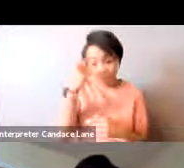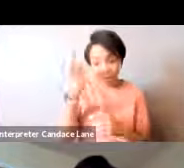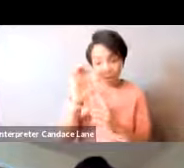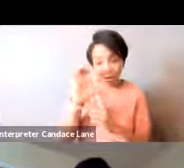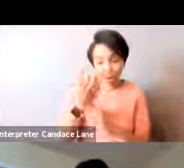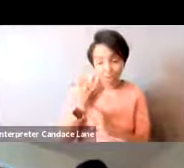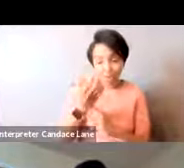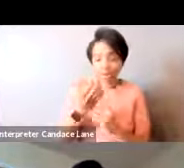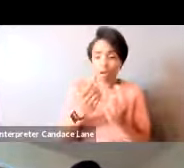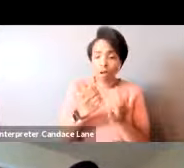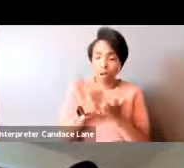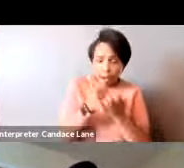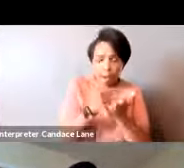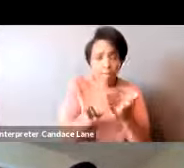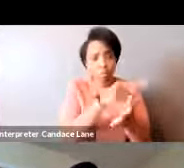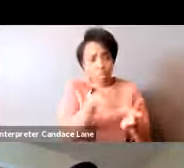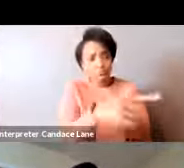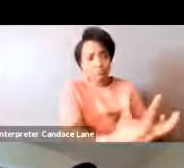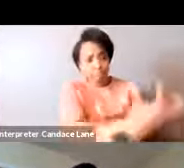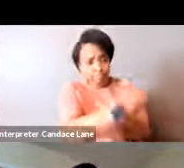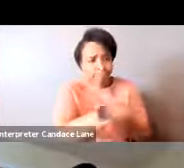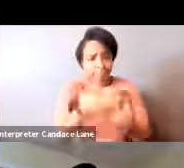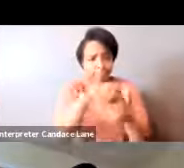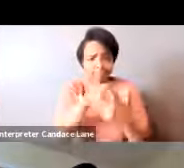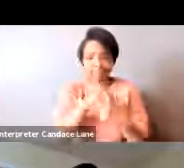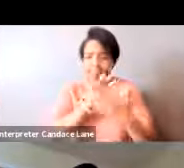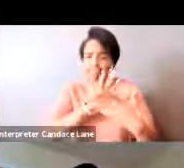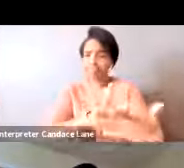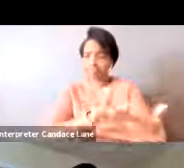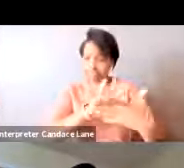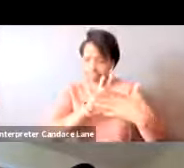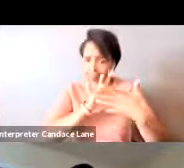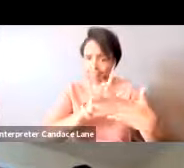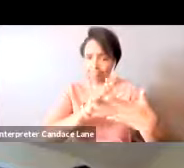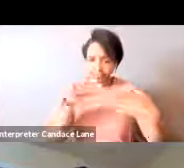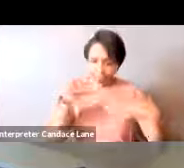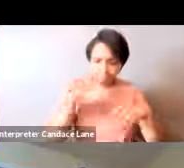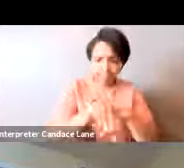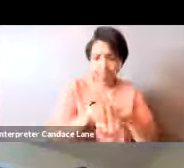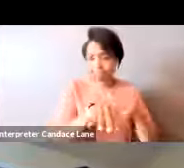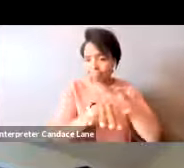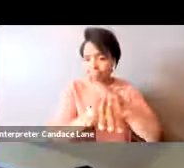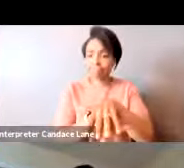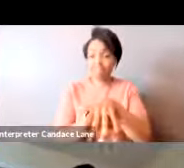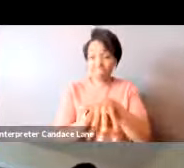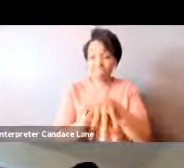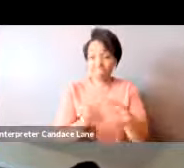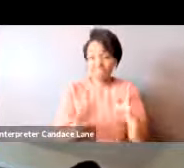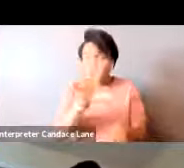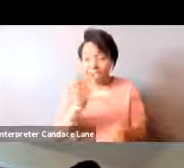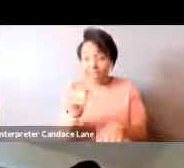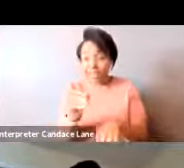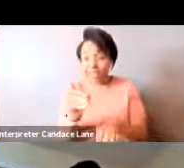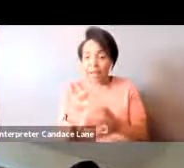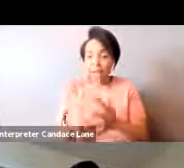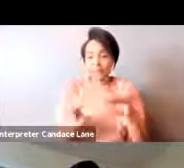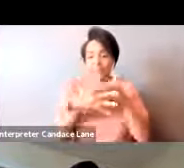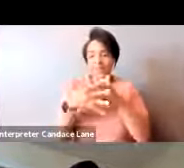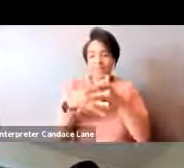to engage participants in a multifaceted exploration of African American poetry, the perspectives